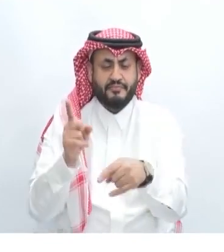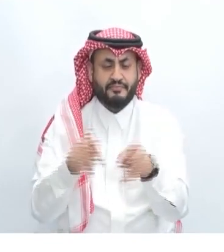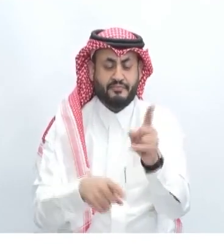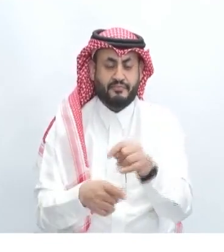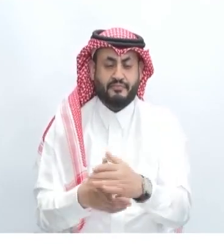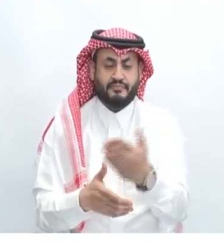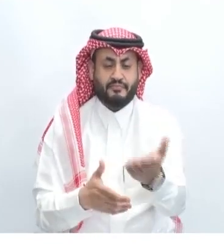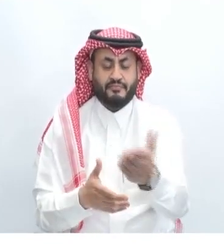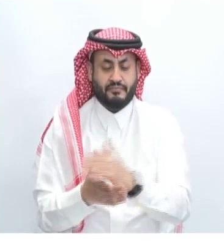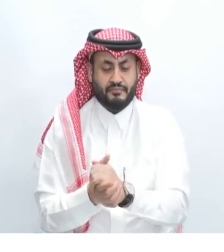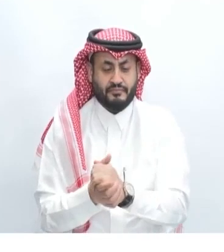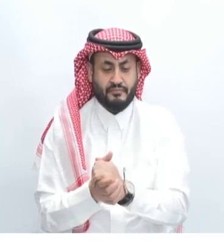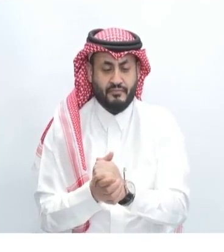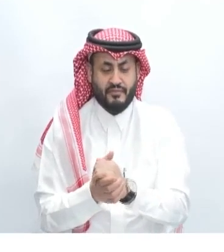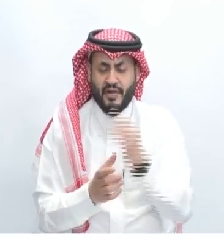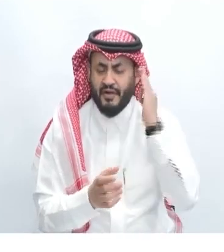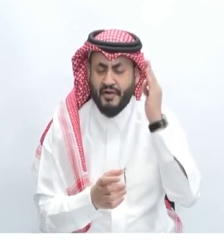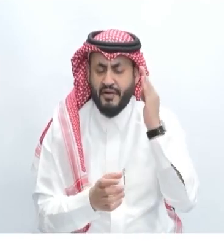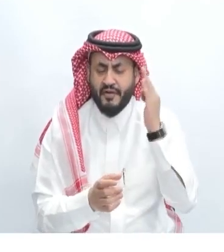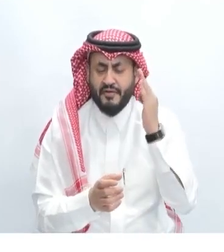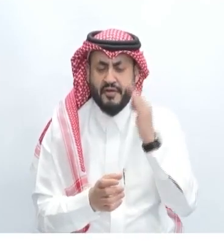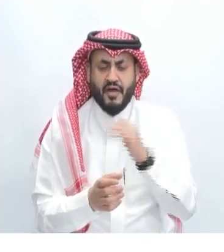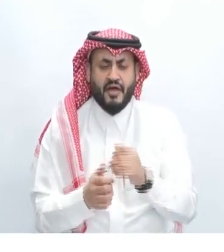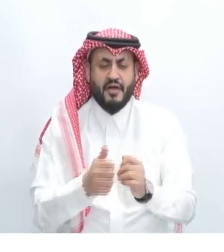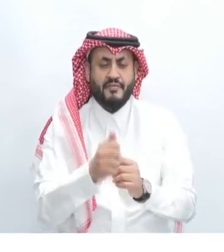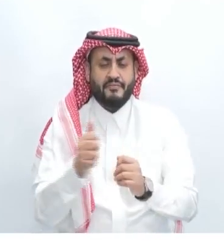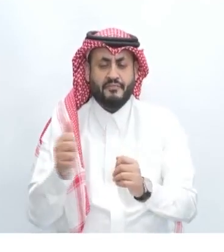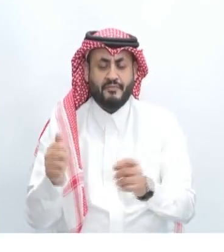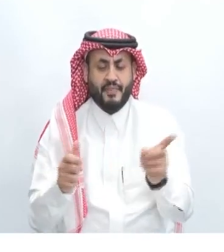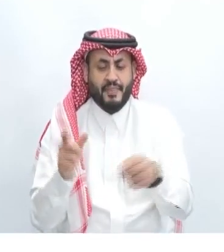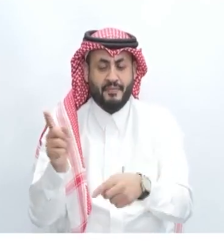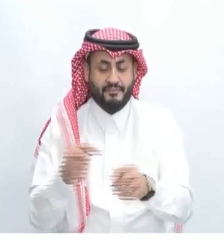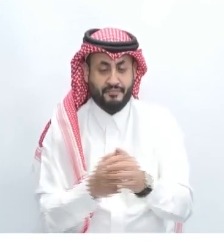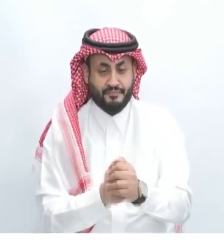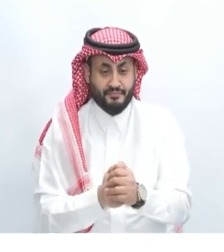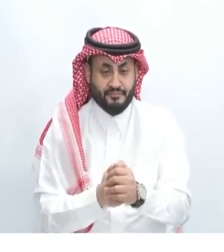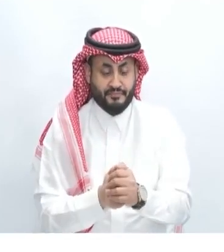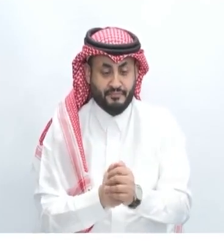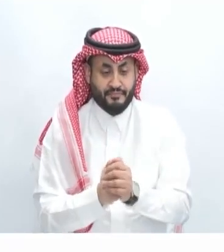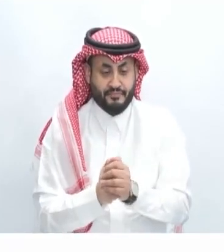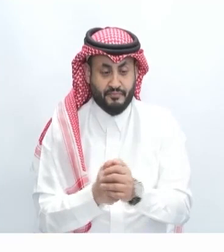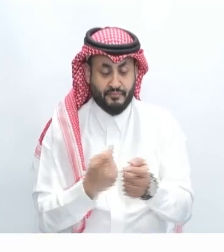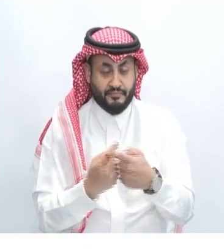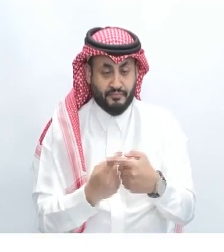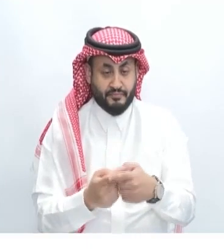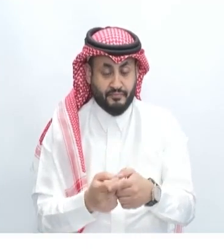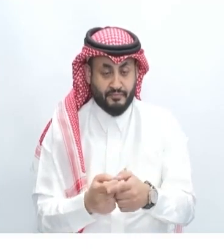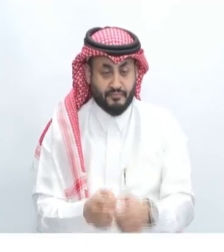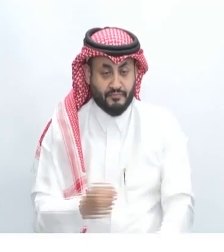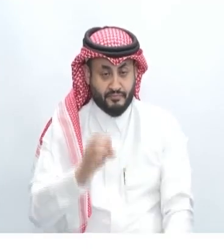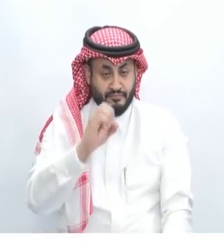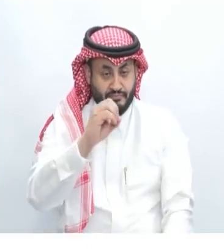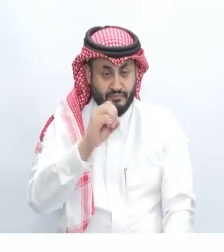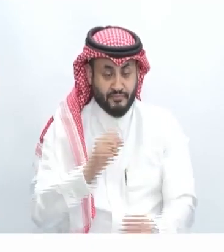this exercise sounds and letters where we have two different sounds. First, the words that has